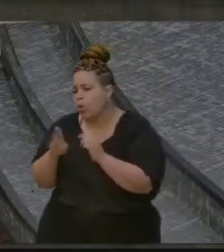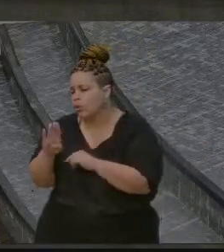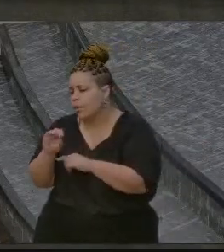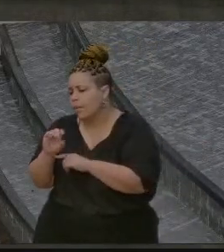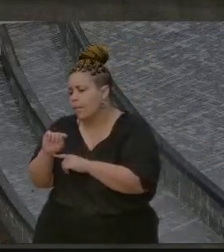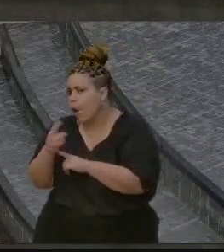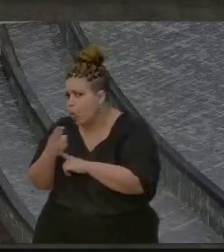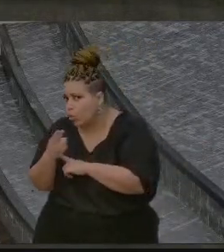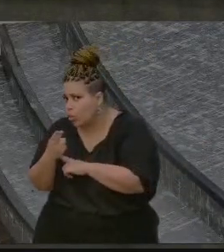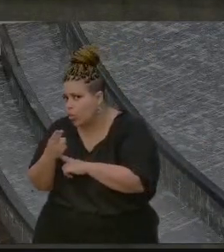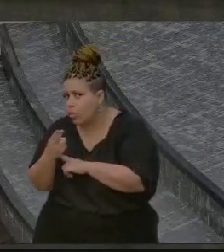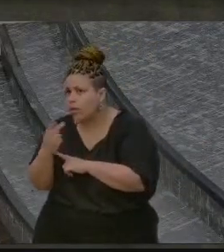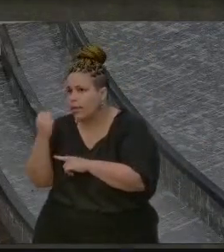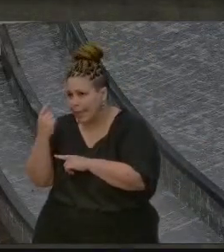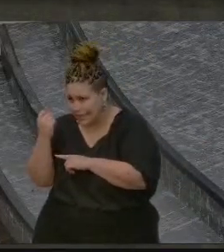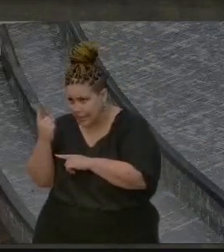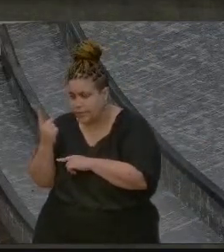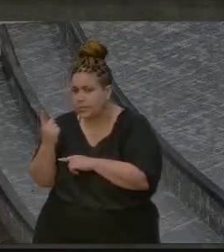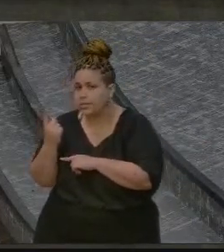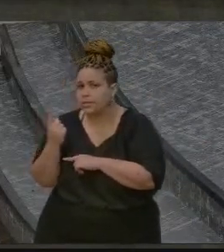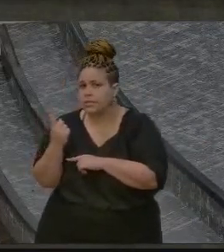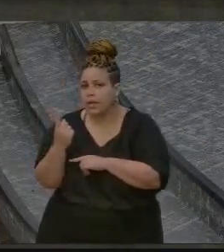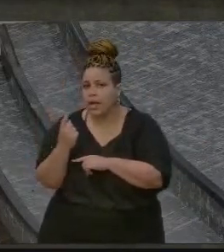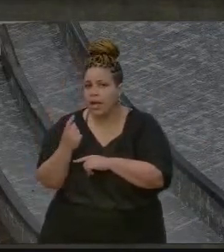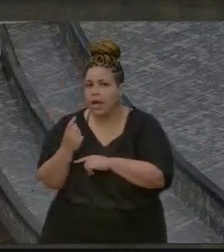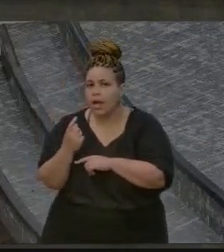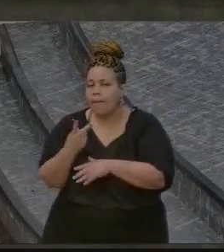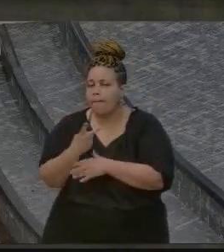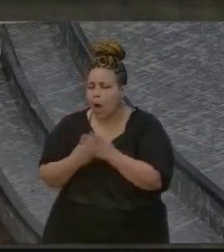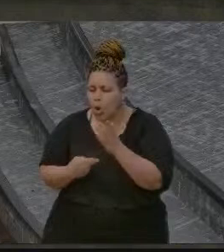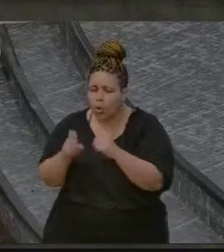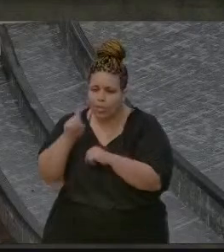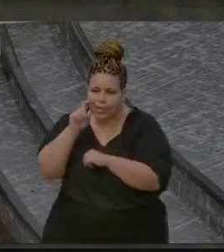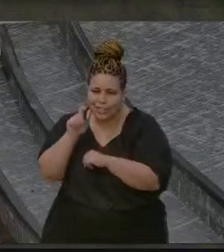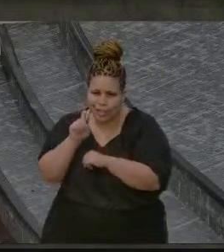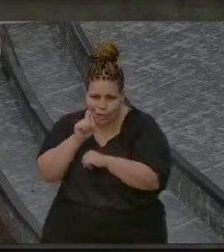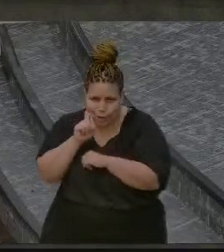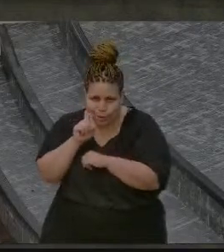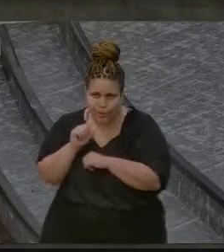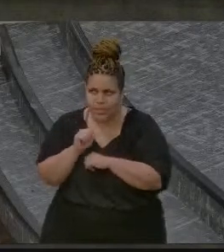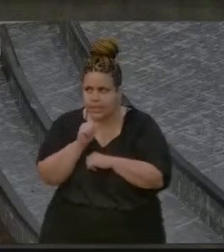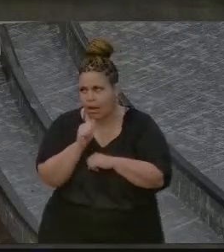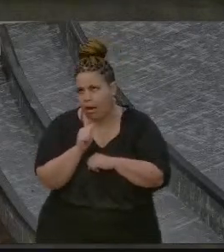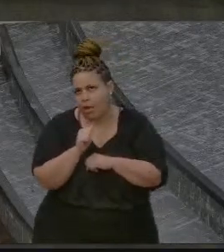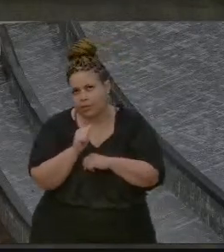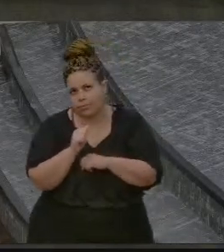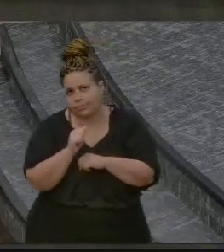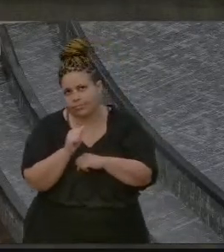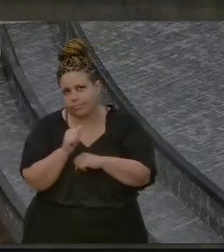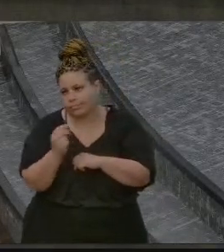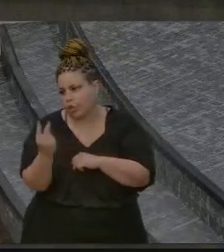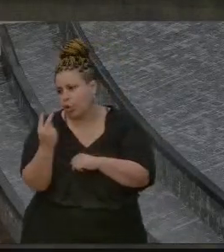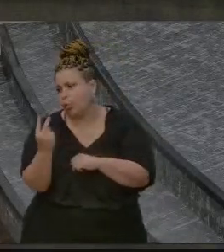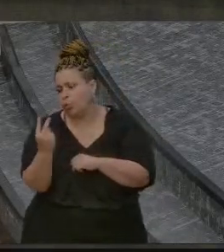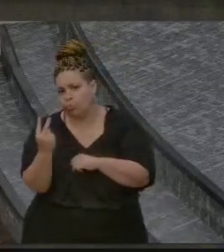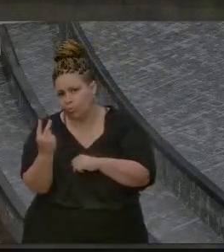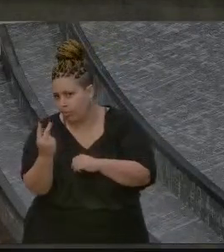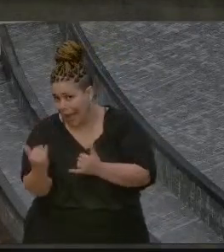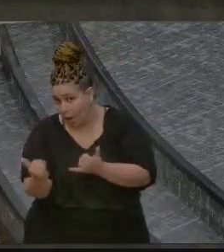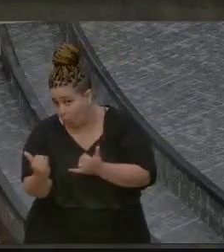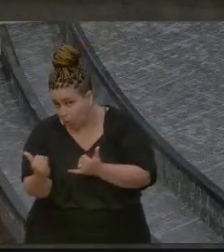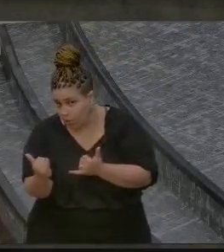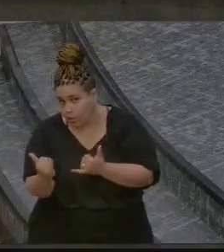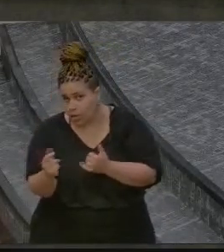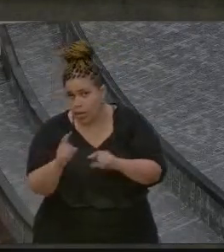of sense in terms of both genders because they're not just two. So I think